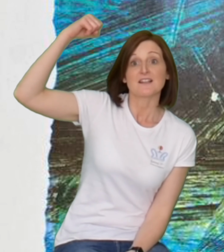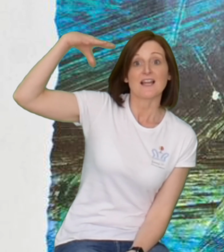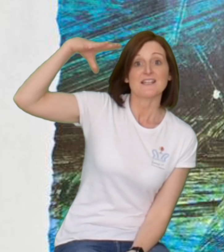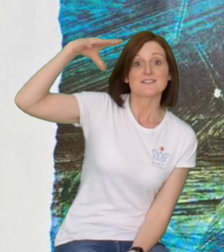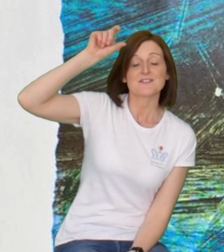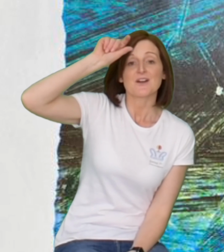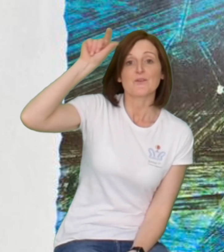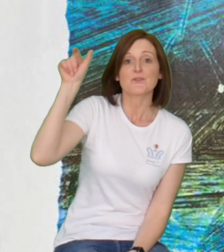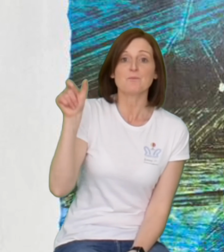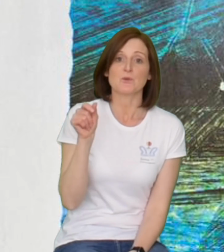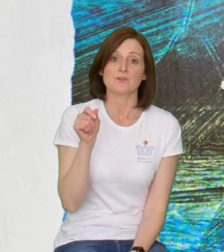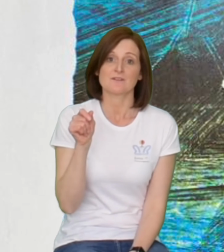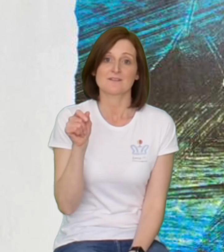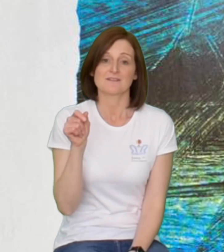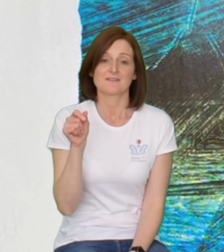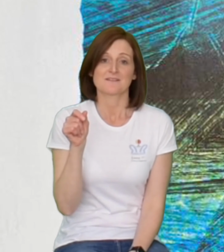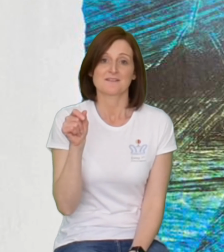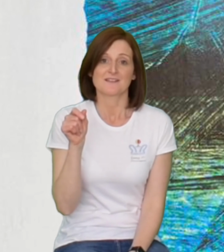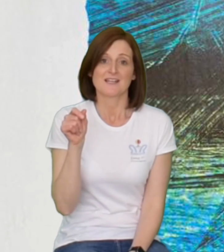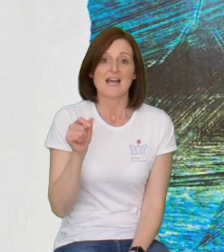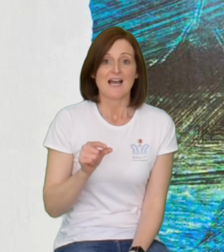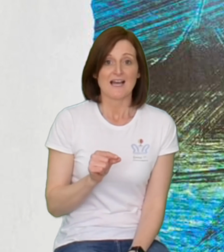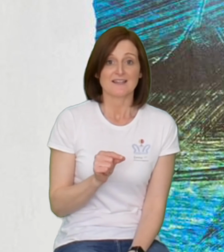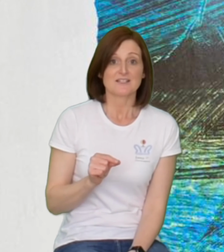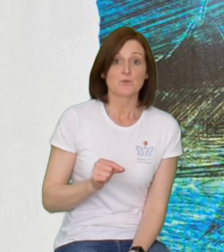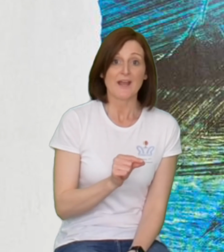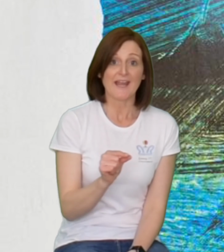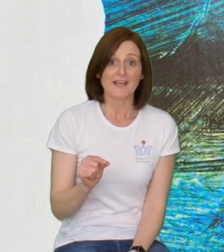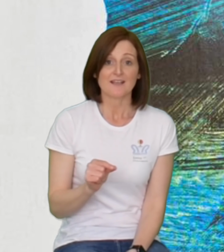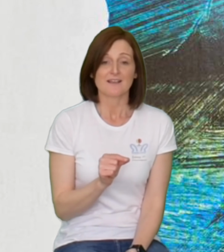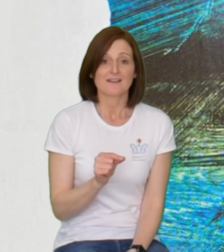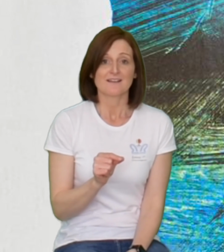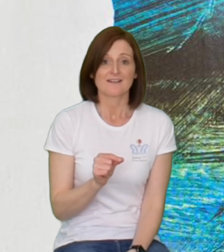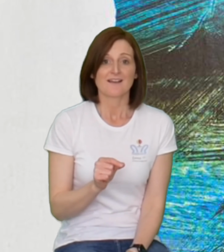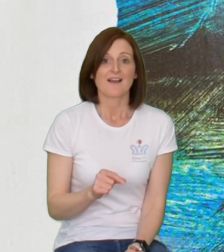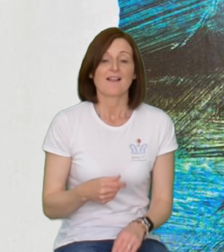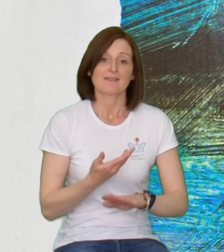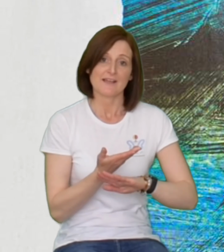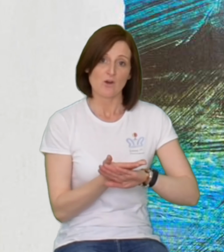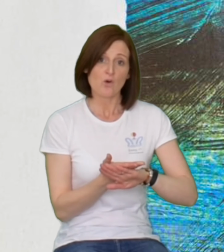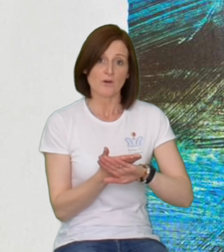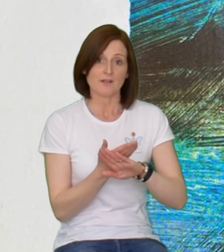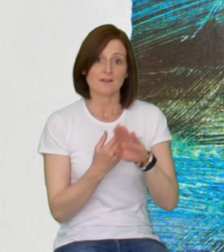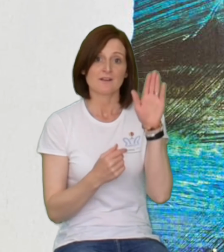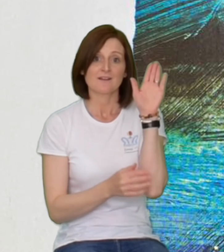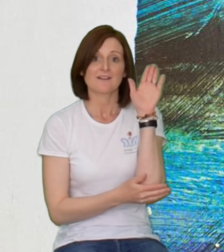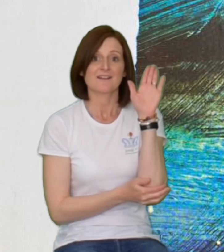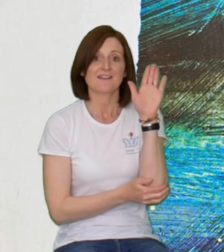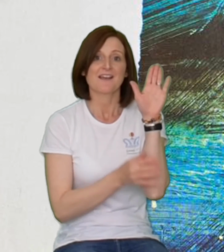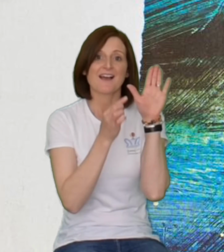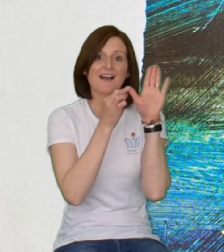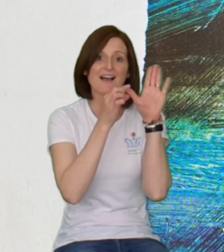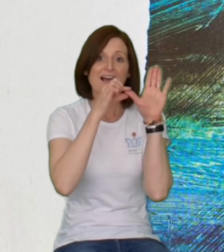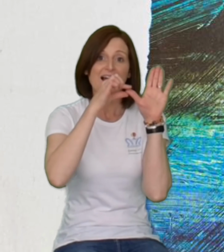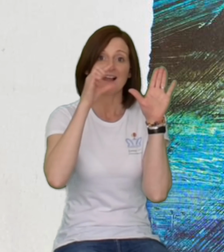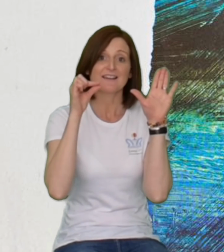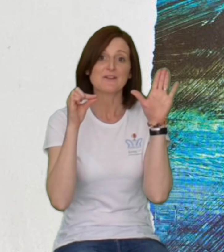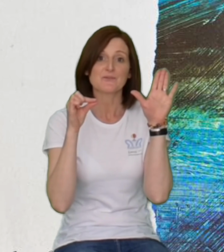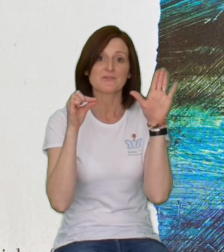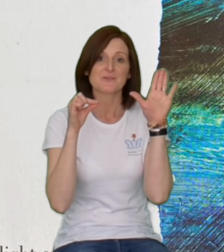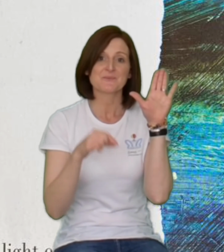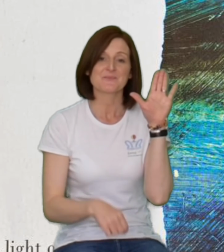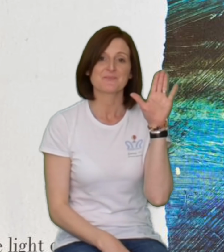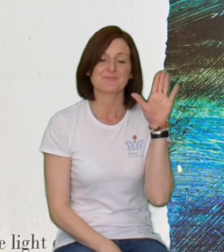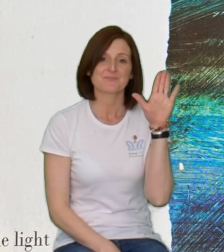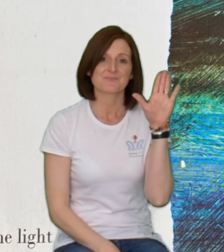In the light of the moon, a little egg lay on a